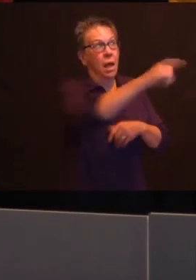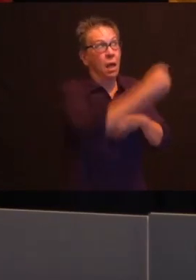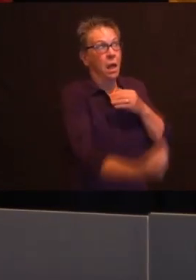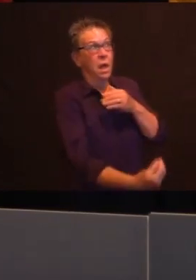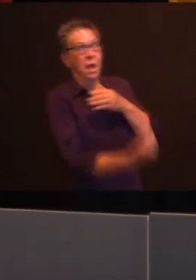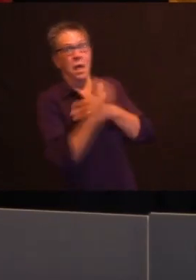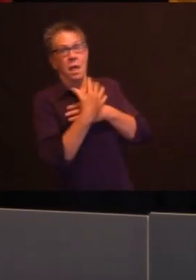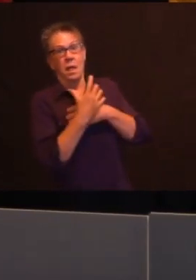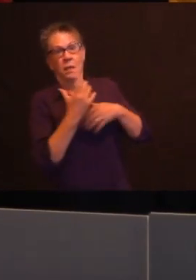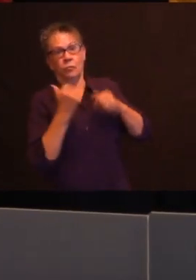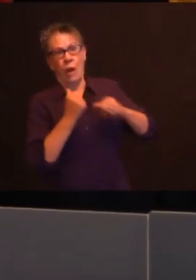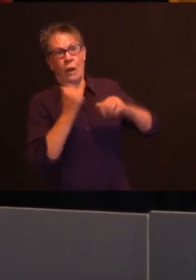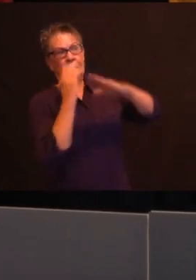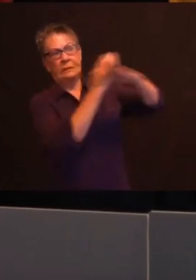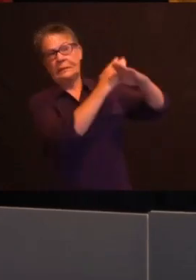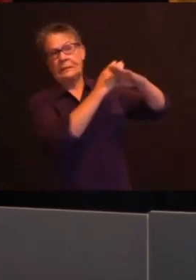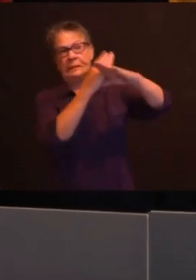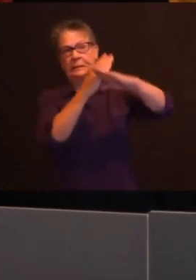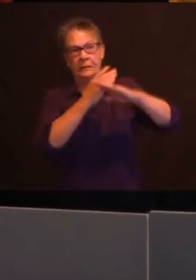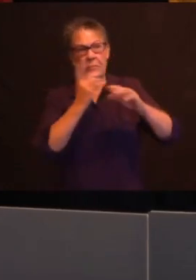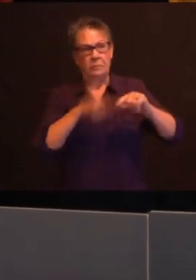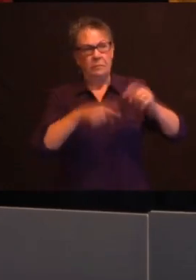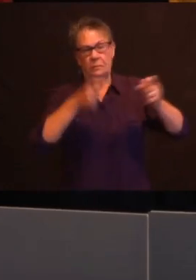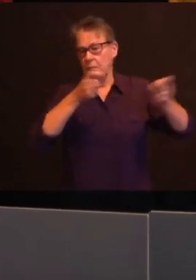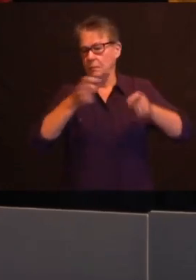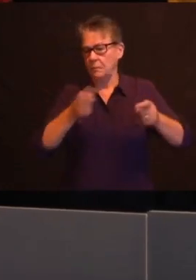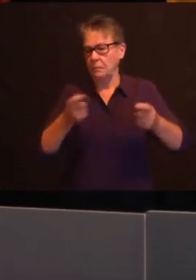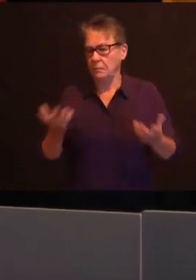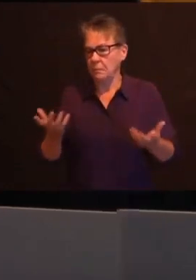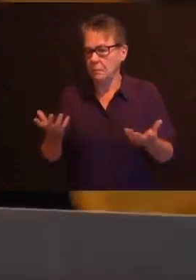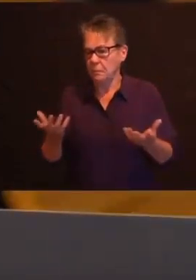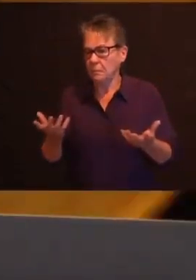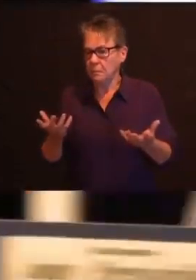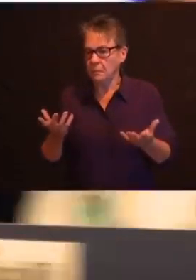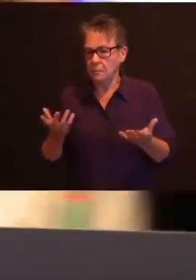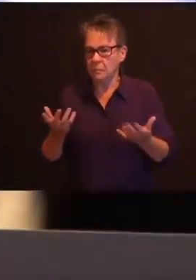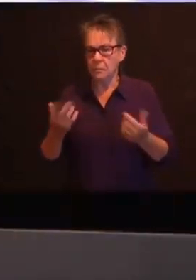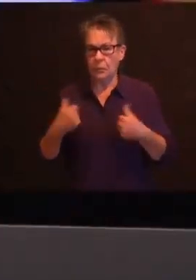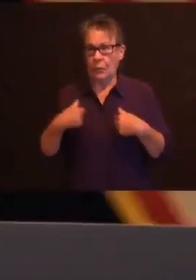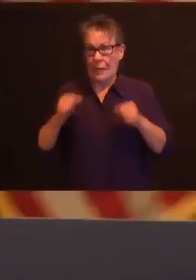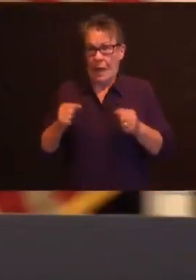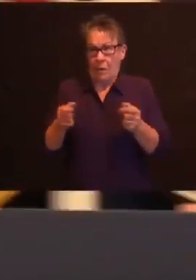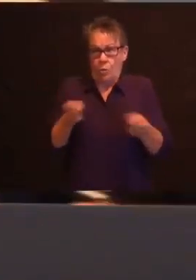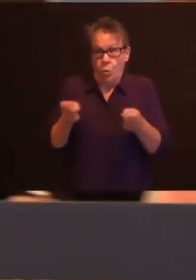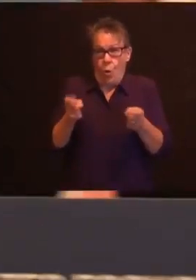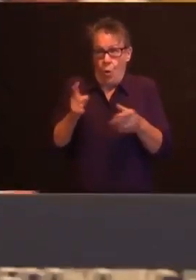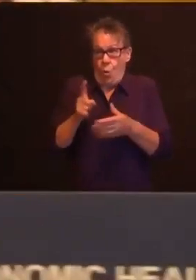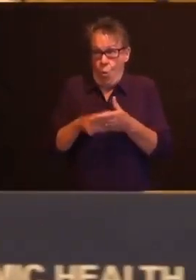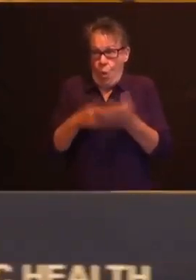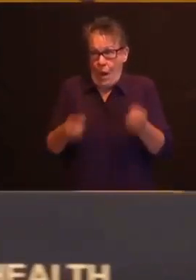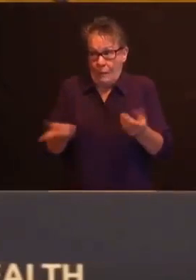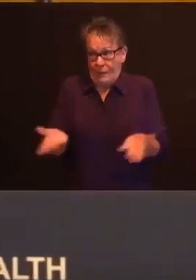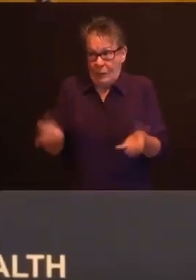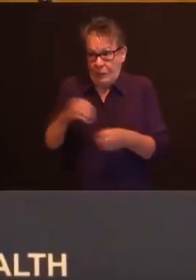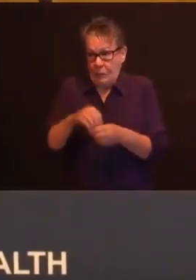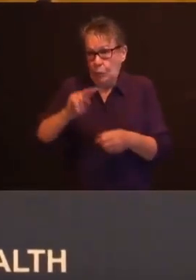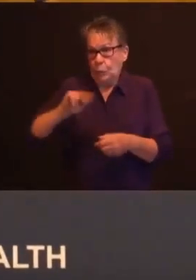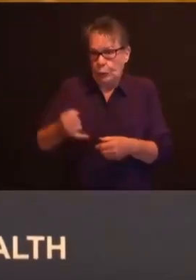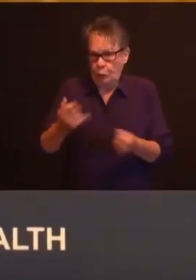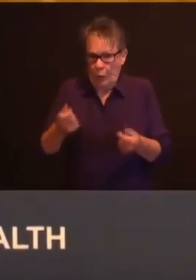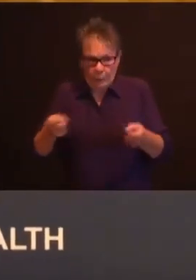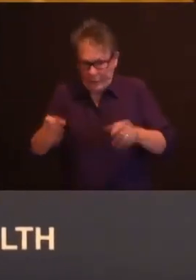we can actually take steps to do the best we can to minimize disease. I would add one thing, and I'm not trying to make news here, other than